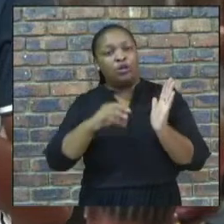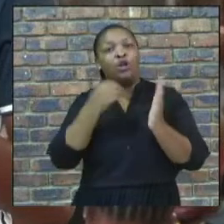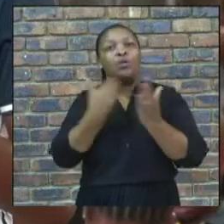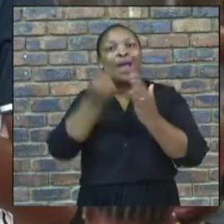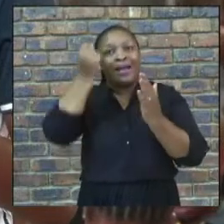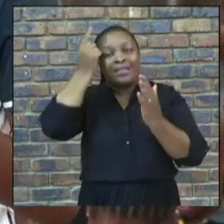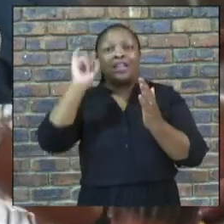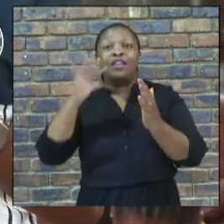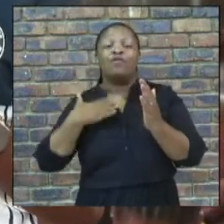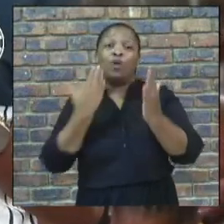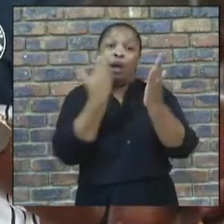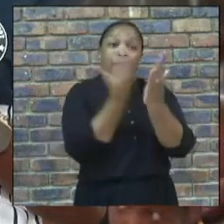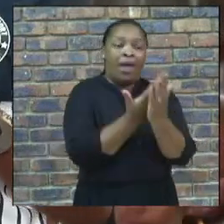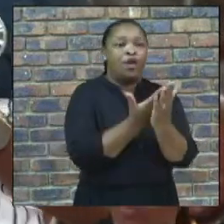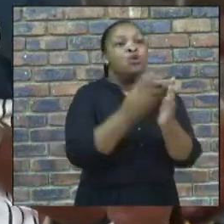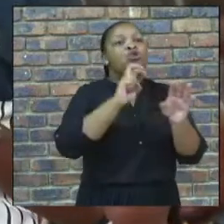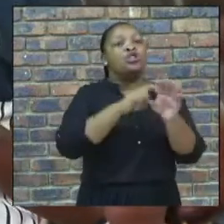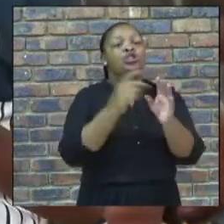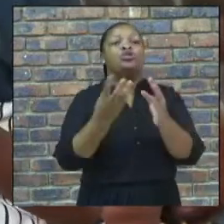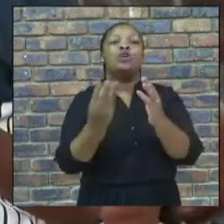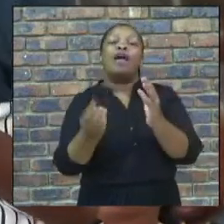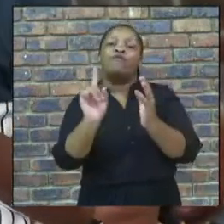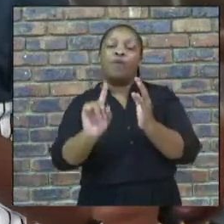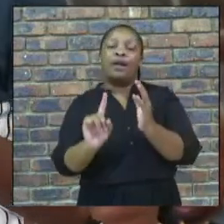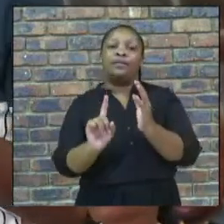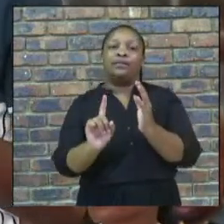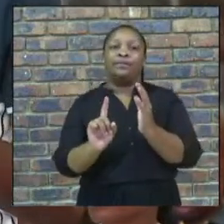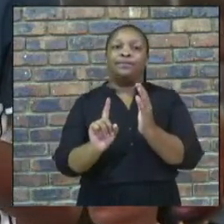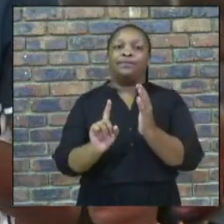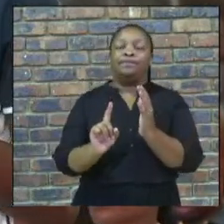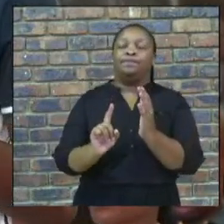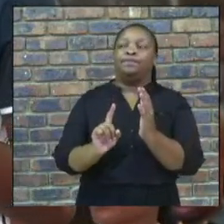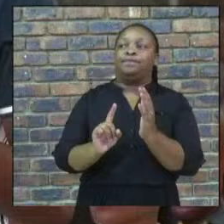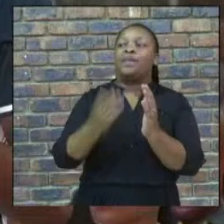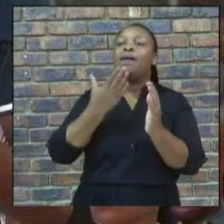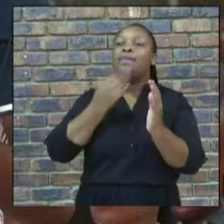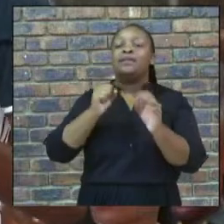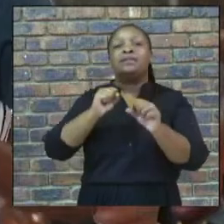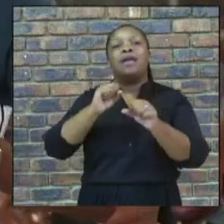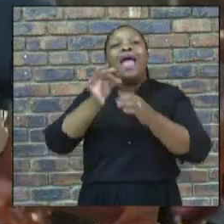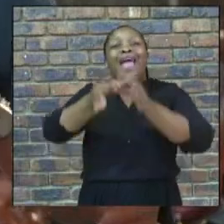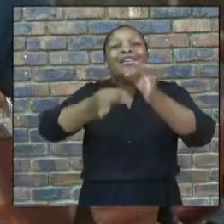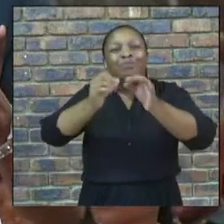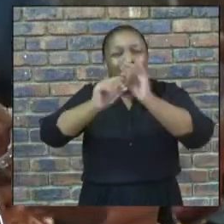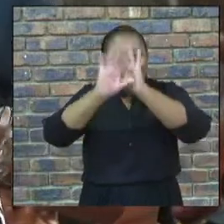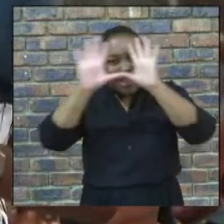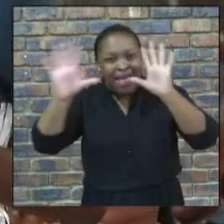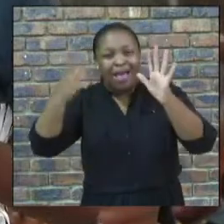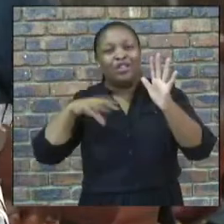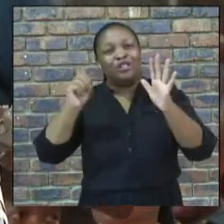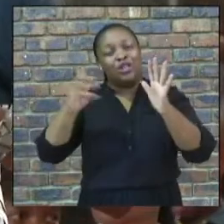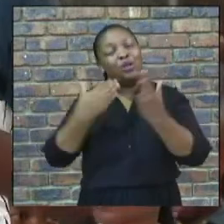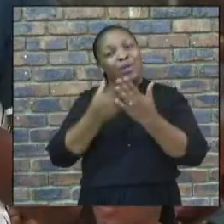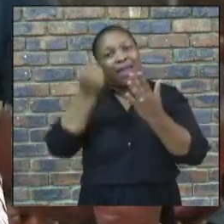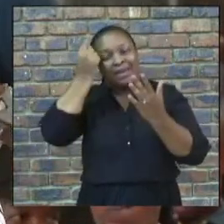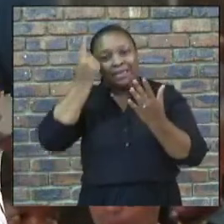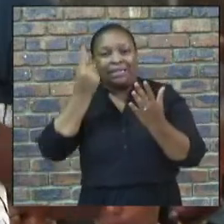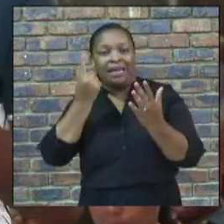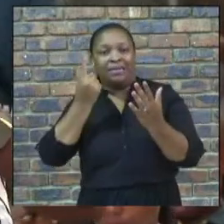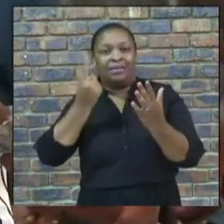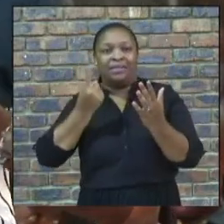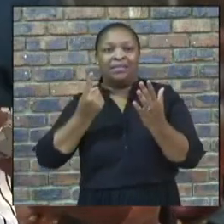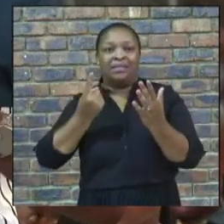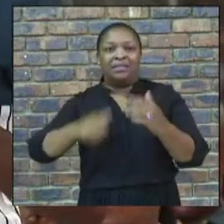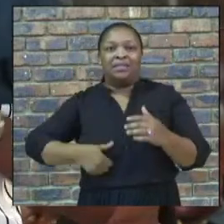ukuthi yini ngazo. And ngicela ukuthi futhi nibe more specific kuma opportunities. Remember, I can't compare